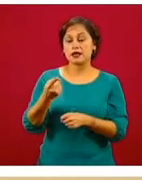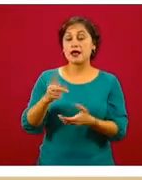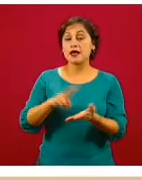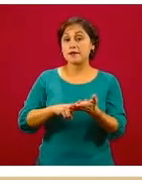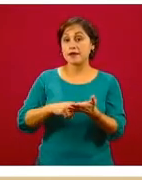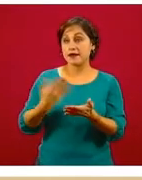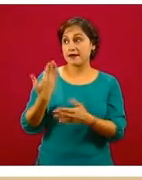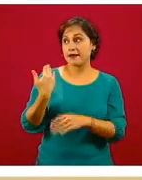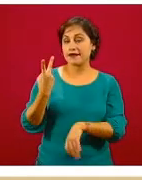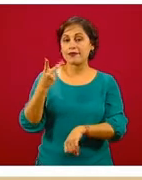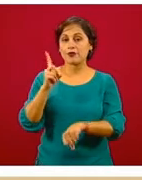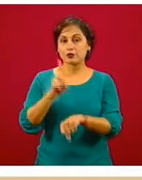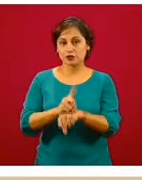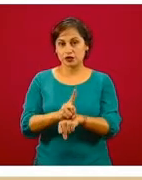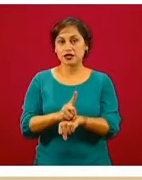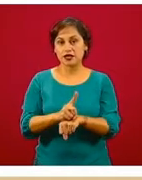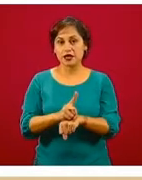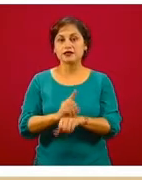green before.